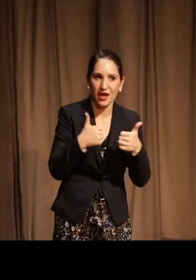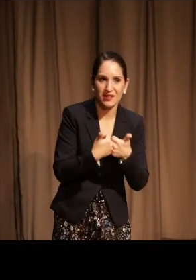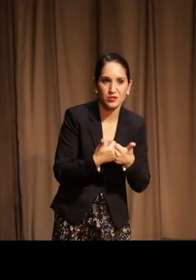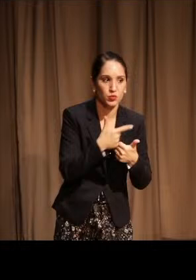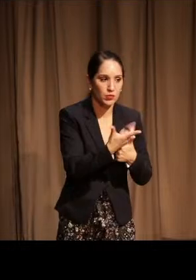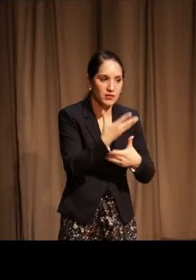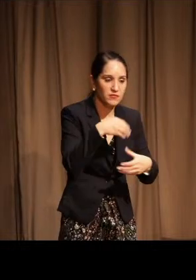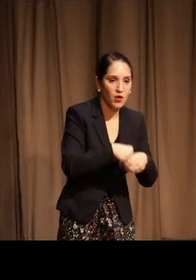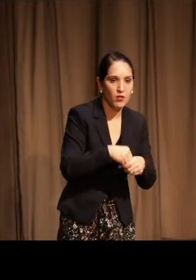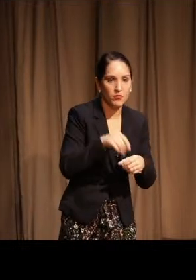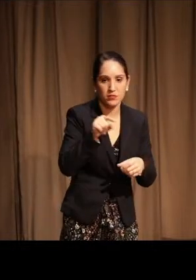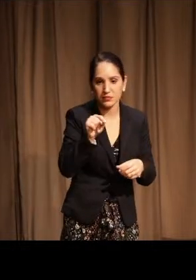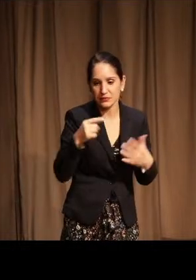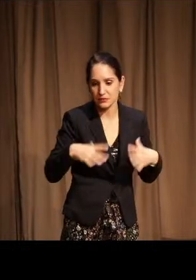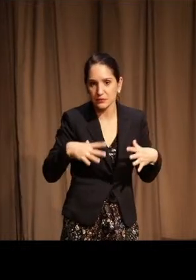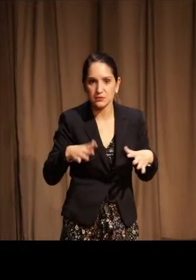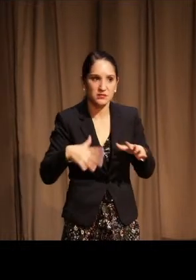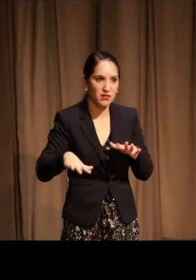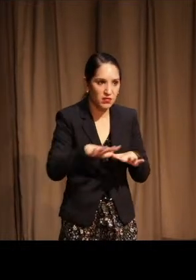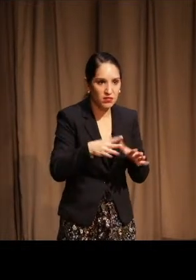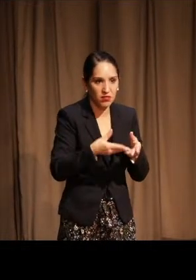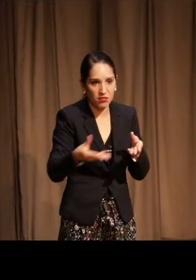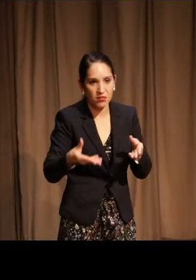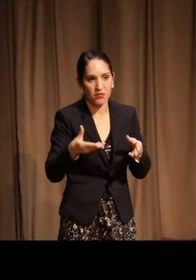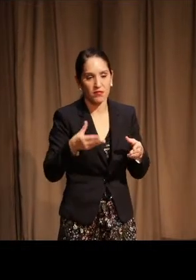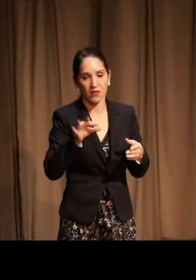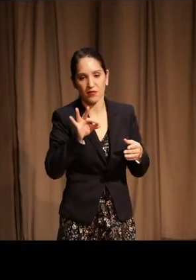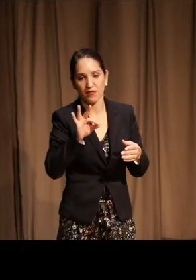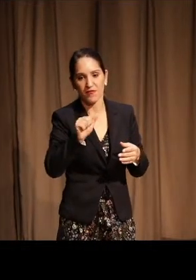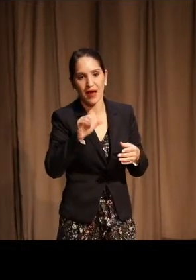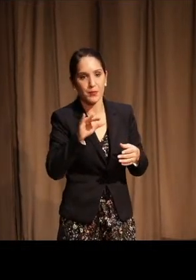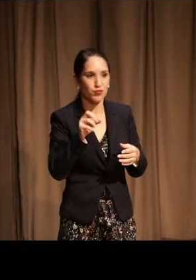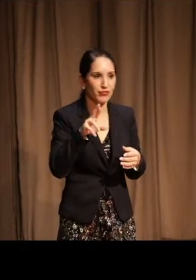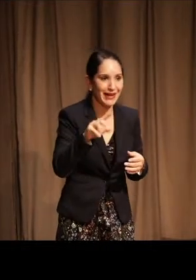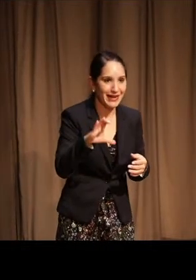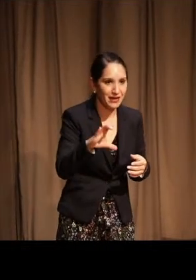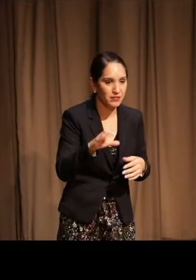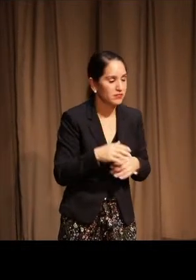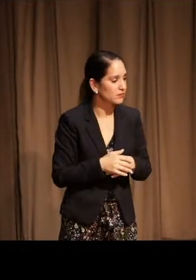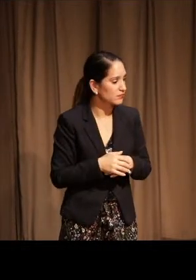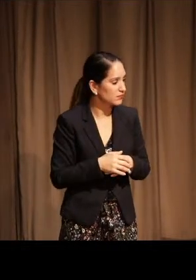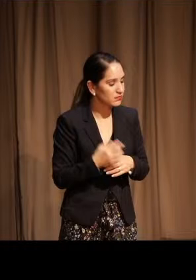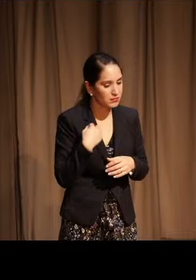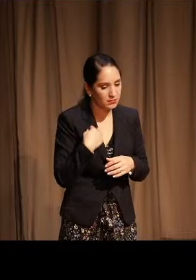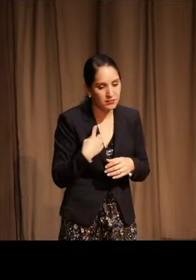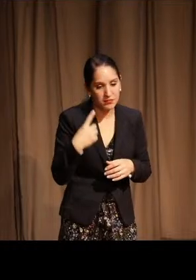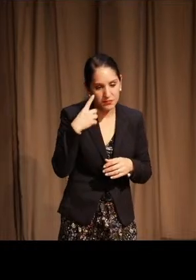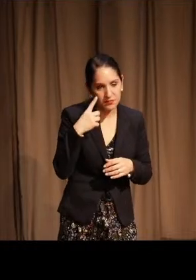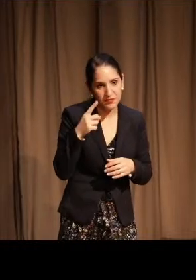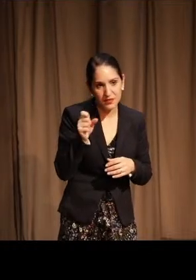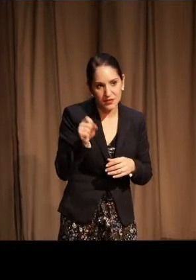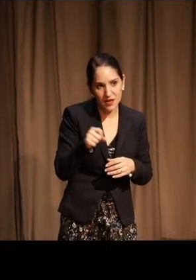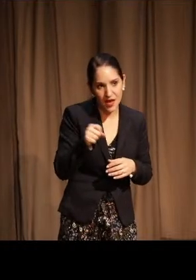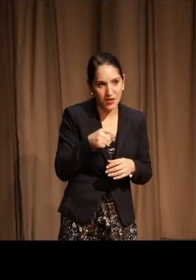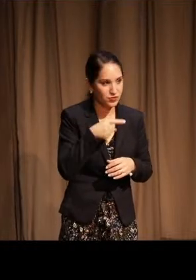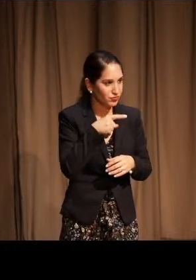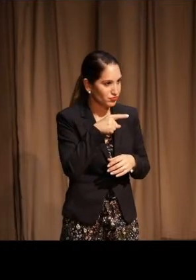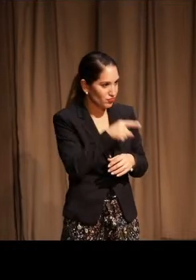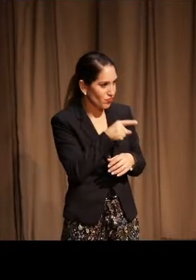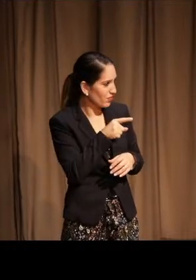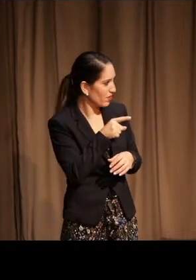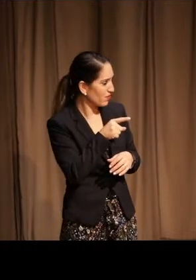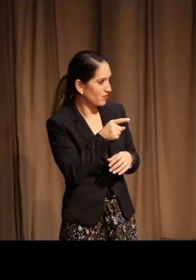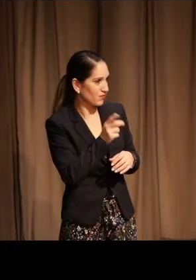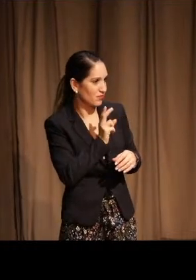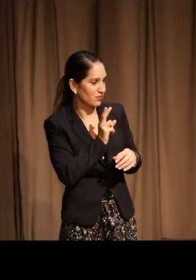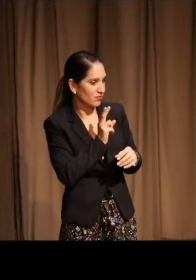and the scale, too? Yeah, I believe your invitation pushed me up to